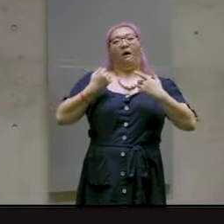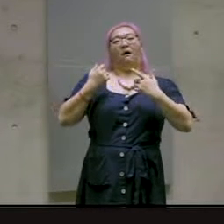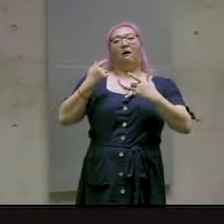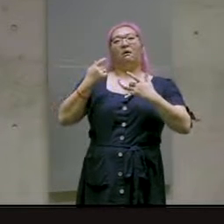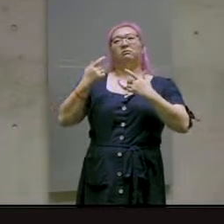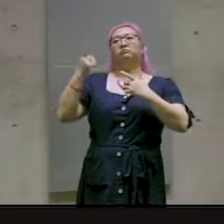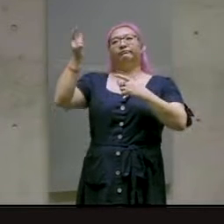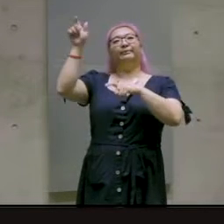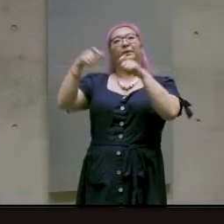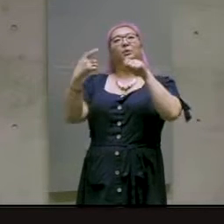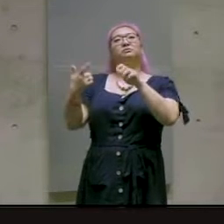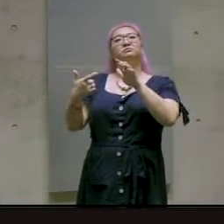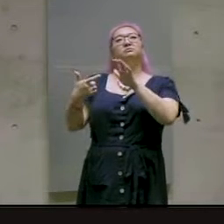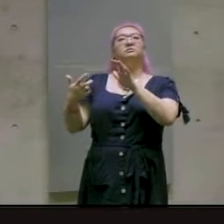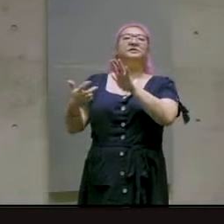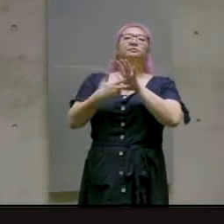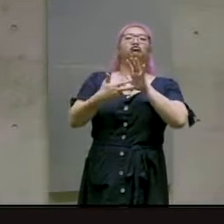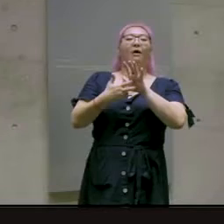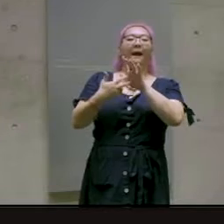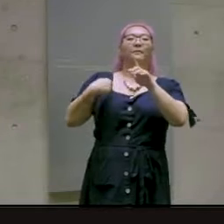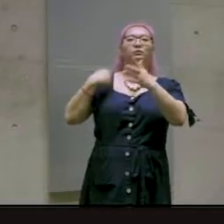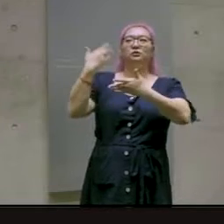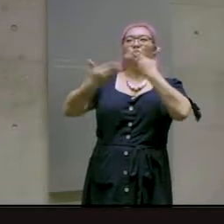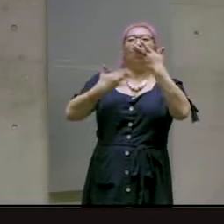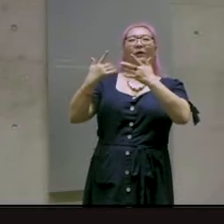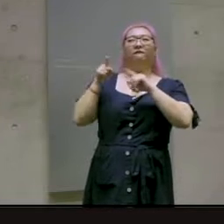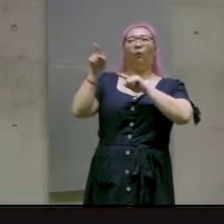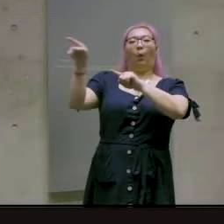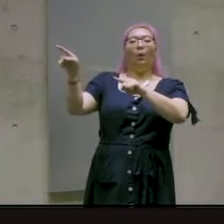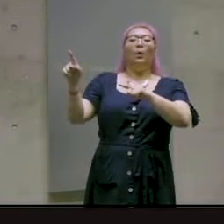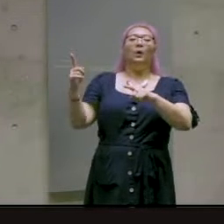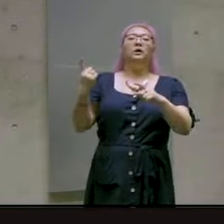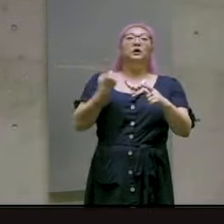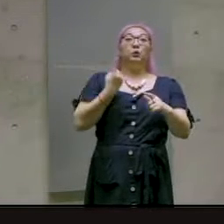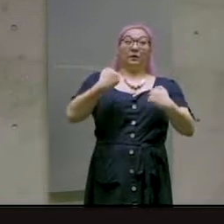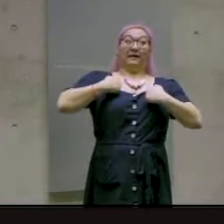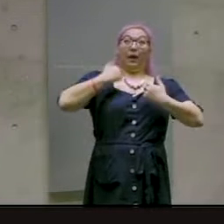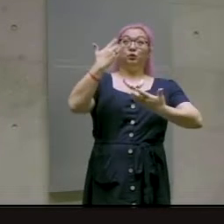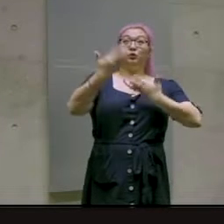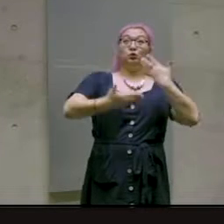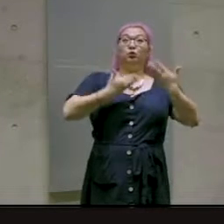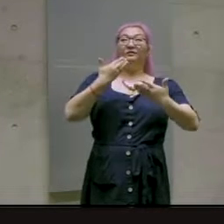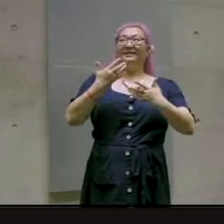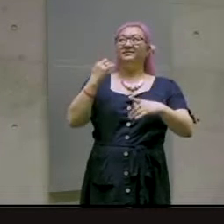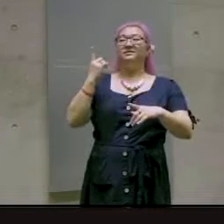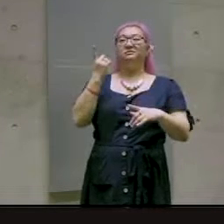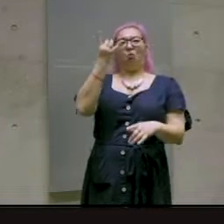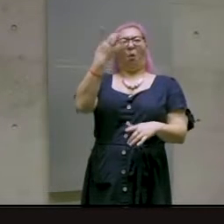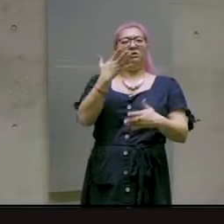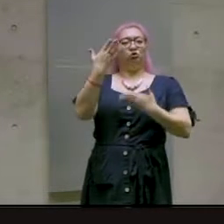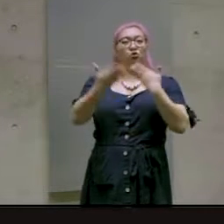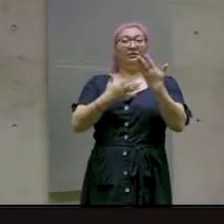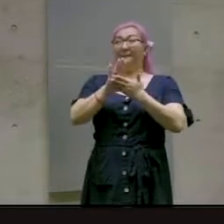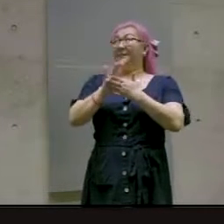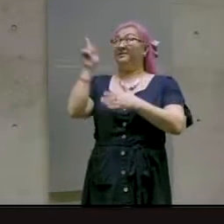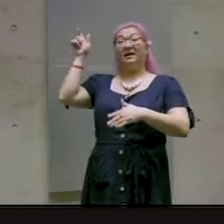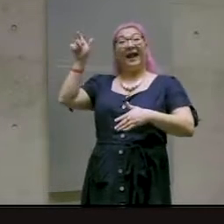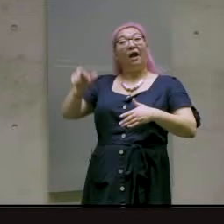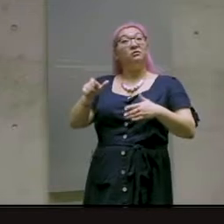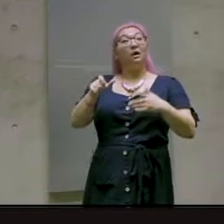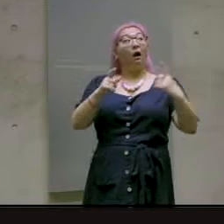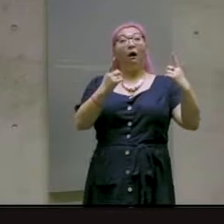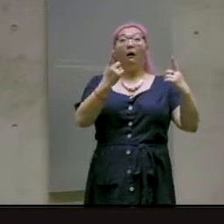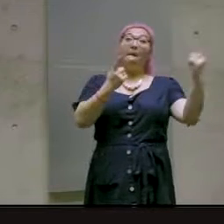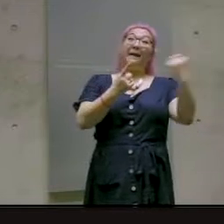for how the player will interact with him, because these stories tend to be one-off. The characters within them don't recur. So that kind of stories pattern already